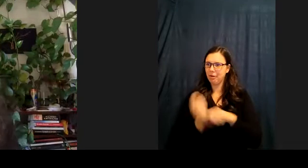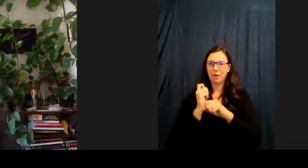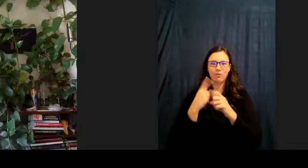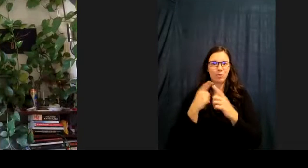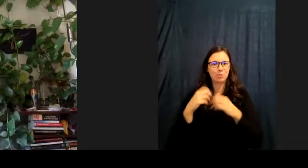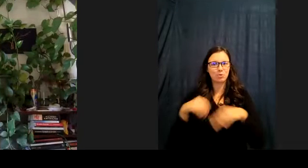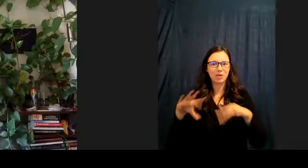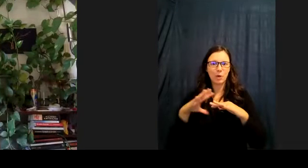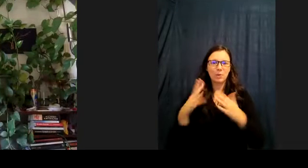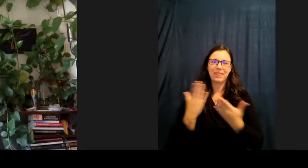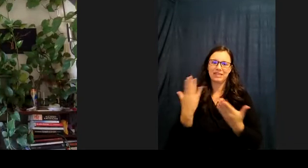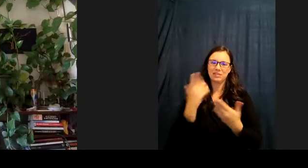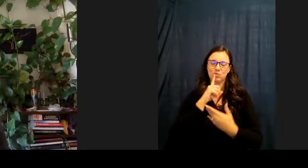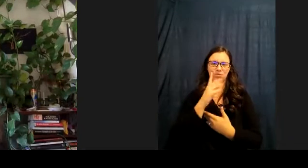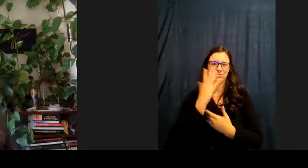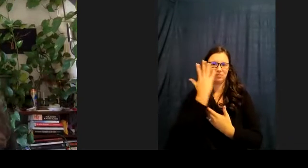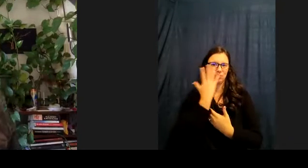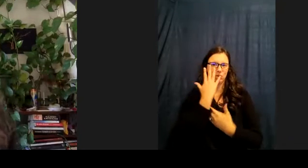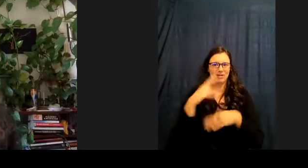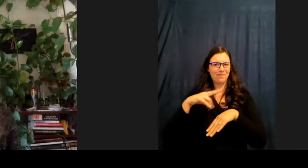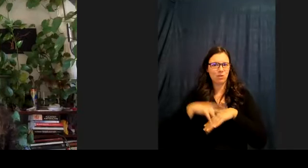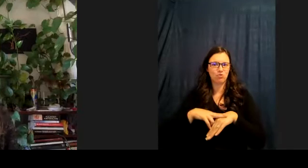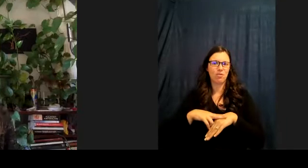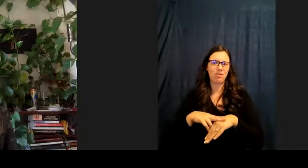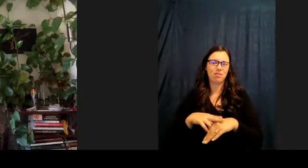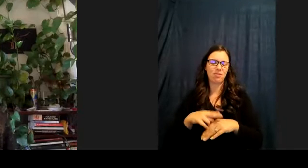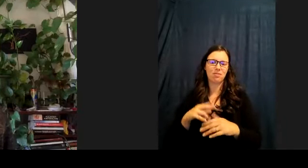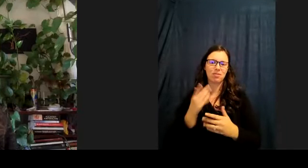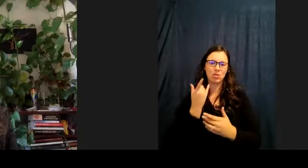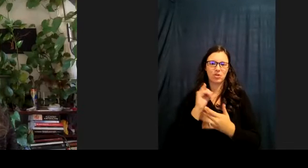some things that just look really natural and elemental in a sense.